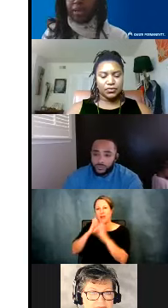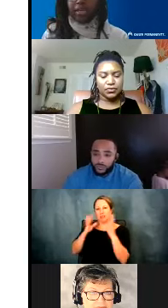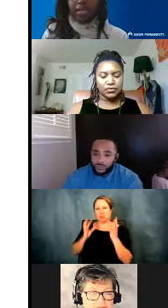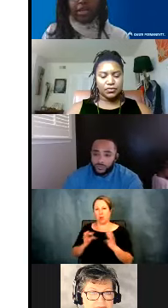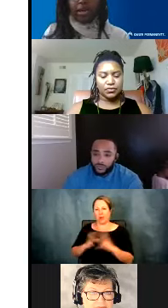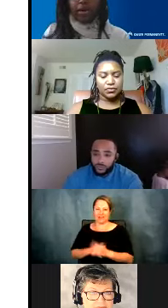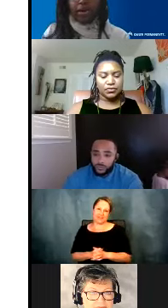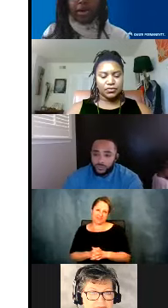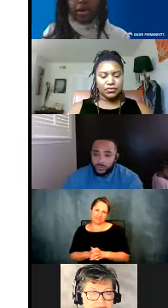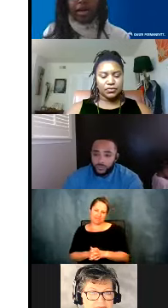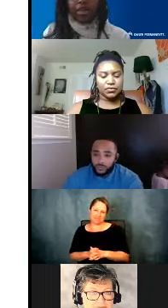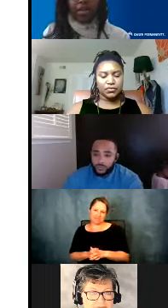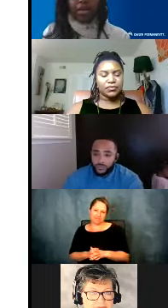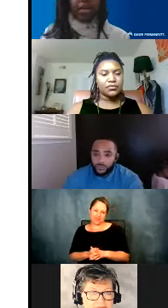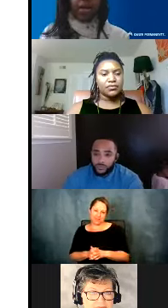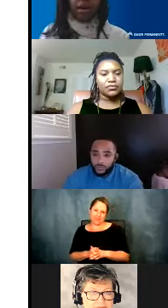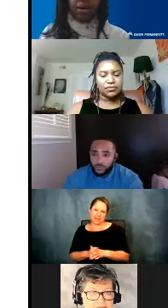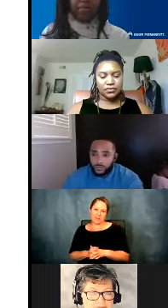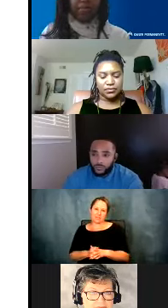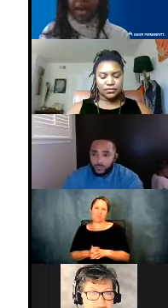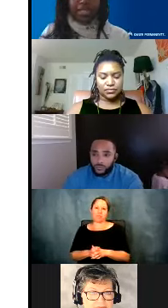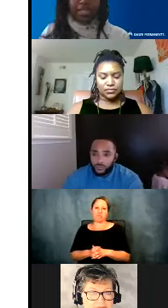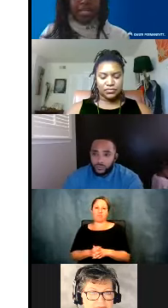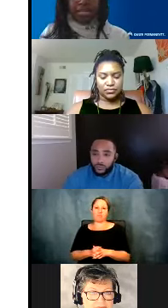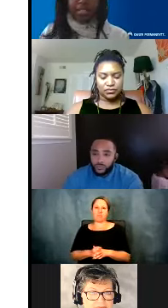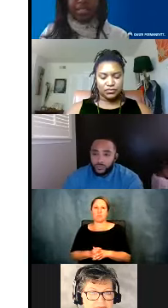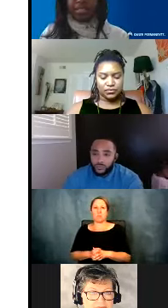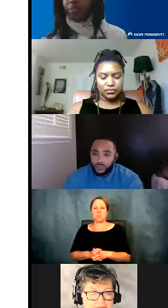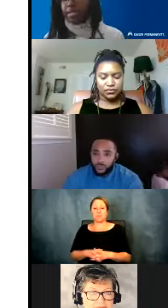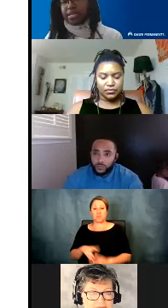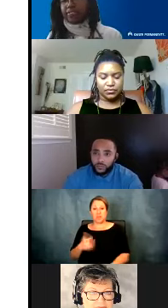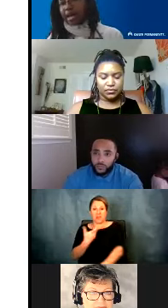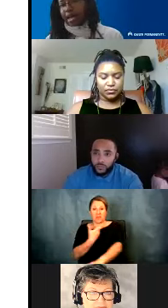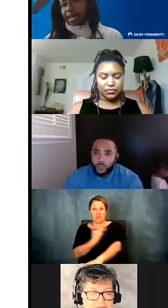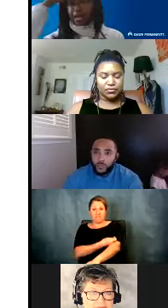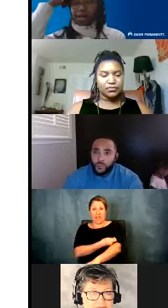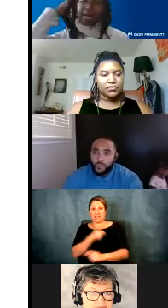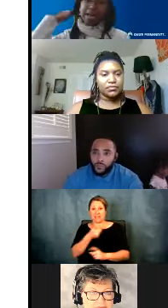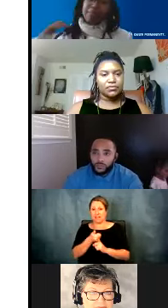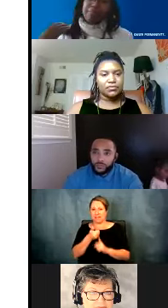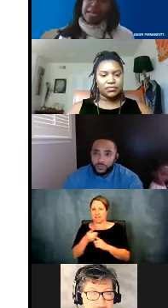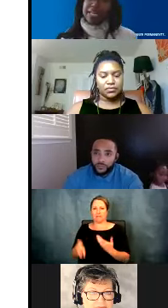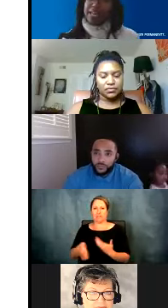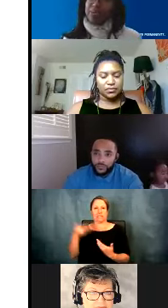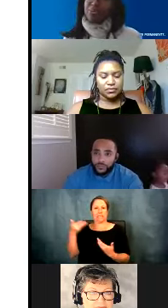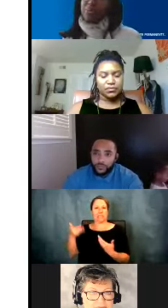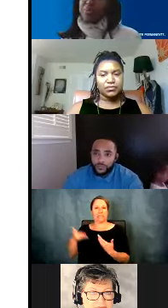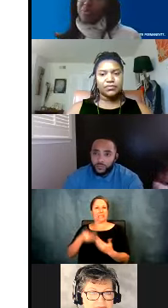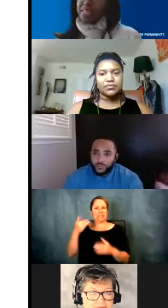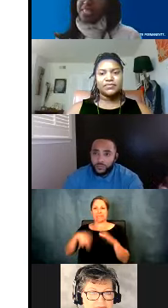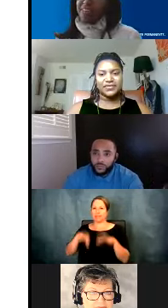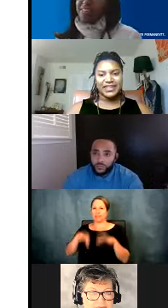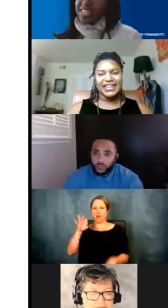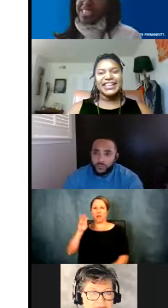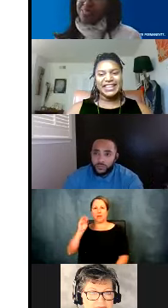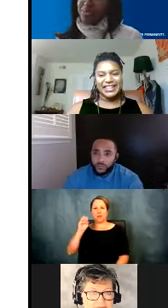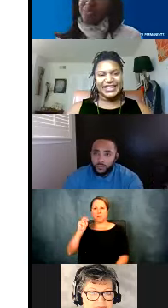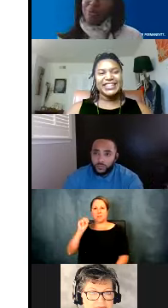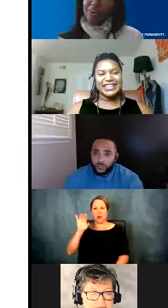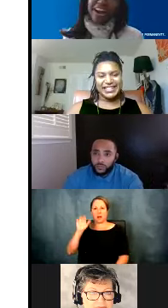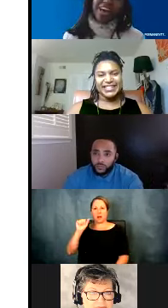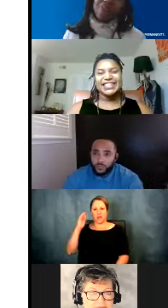see it right then and there. And then the vaccine is so easy to find. Monica knows when we were doing these